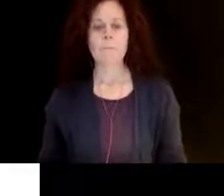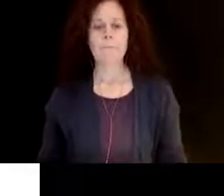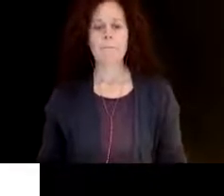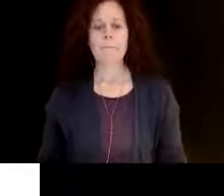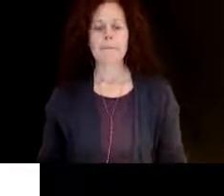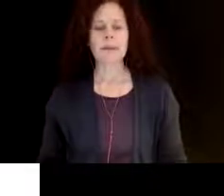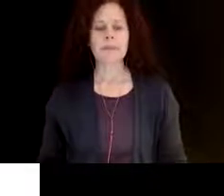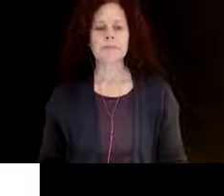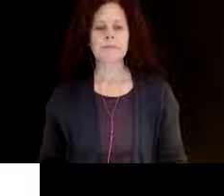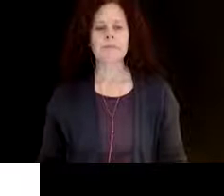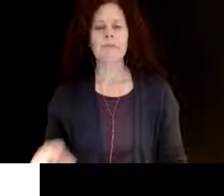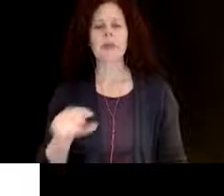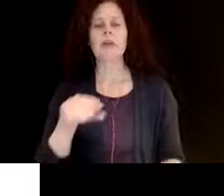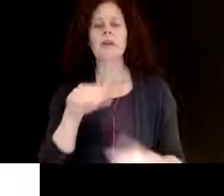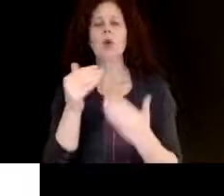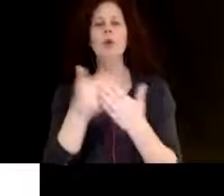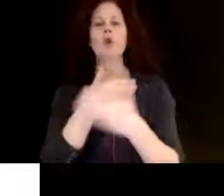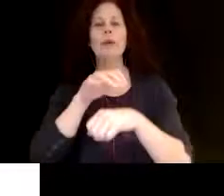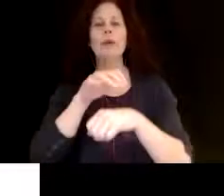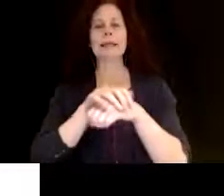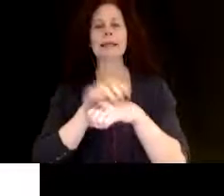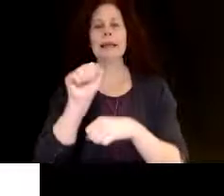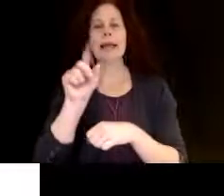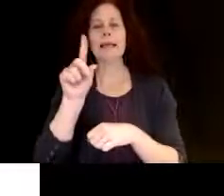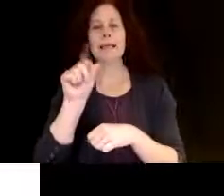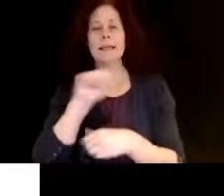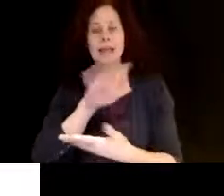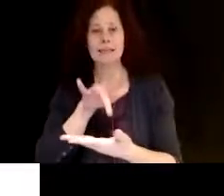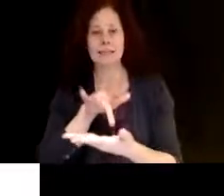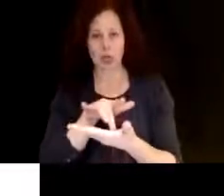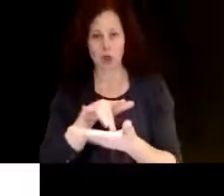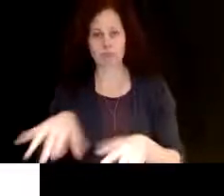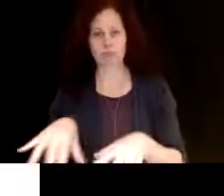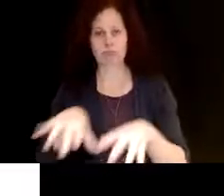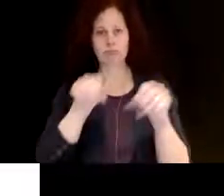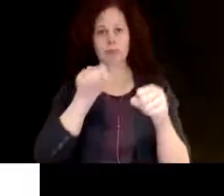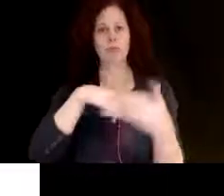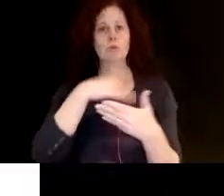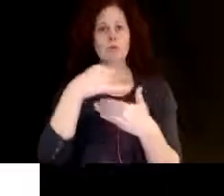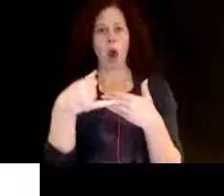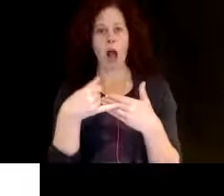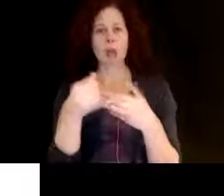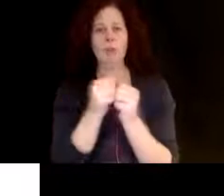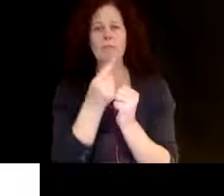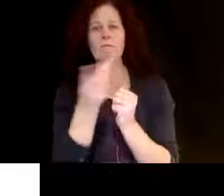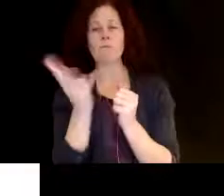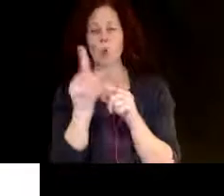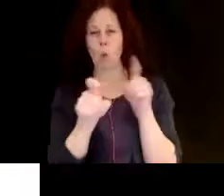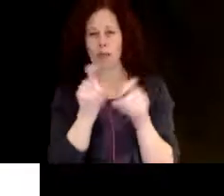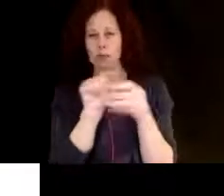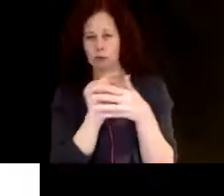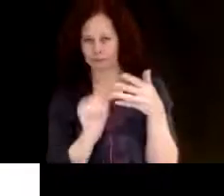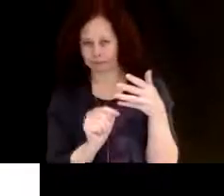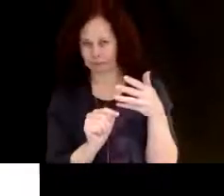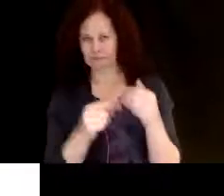So the New England ADA Center undertook this research project with several questions in mind. First being, how were cities and towns